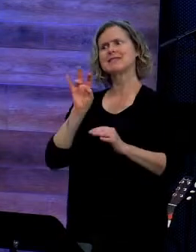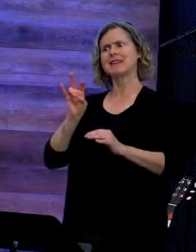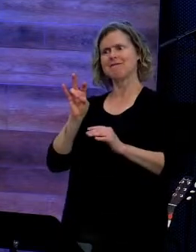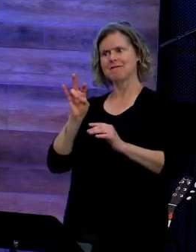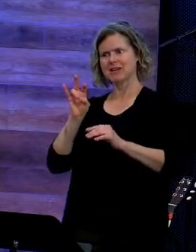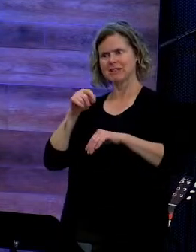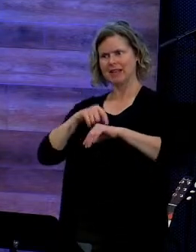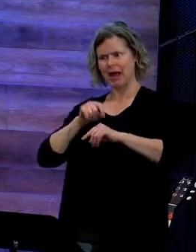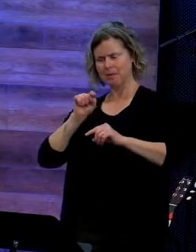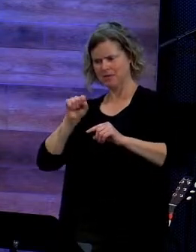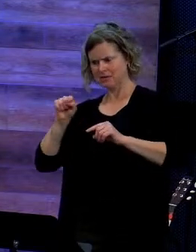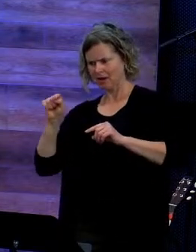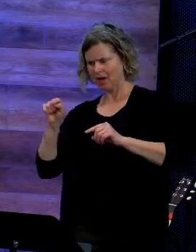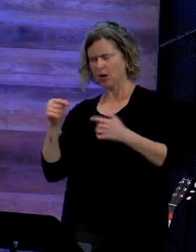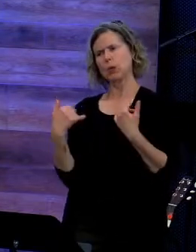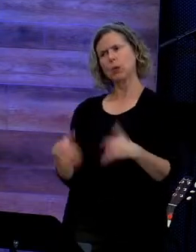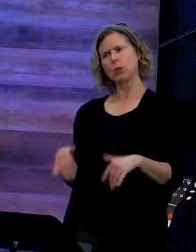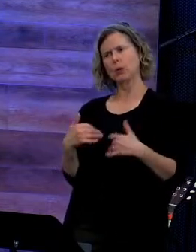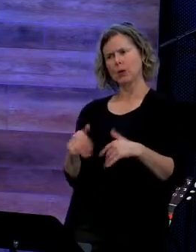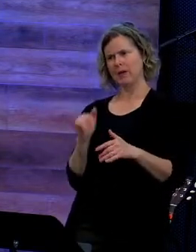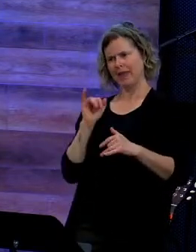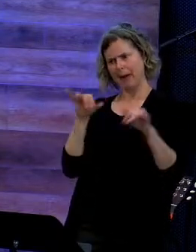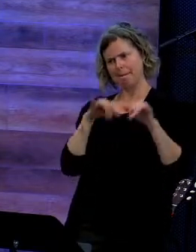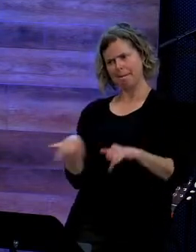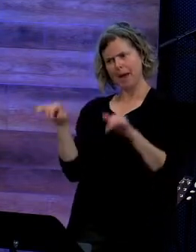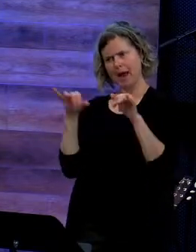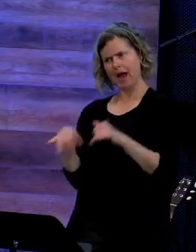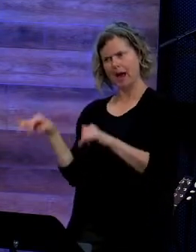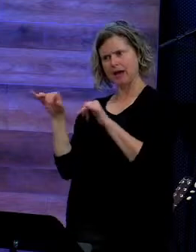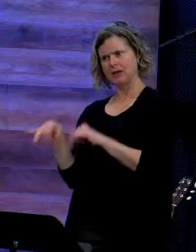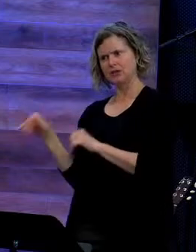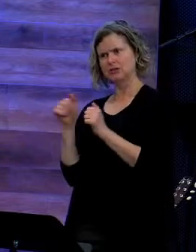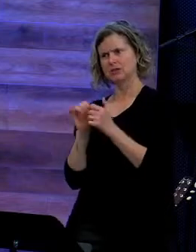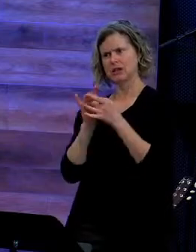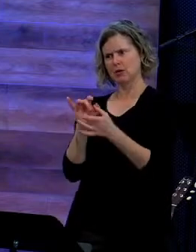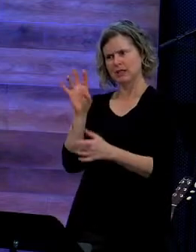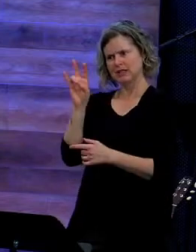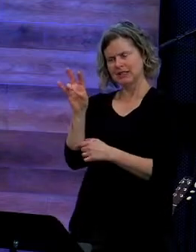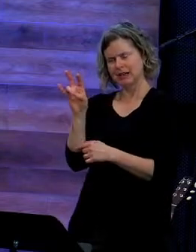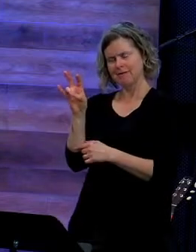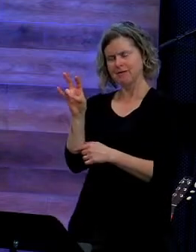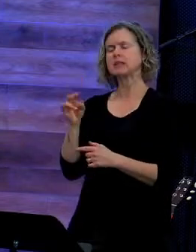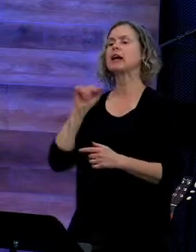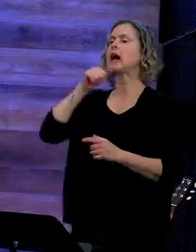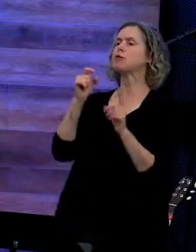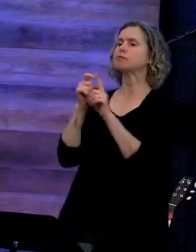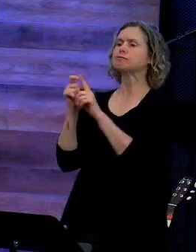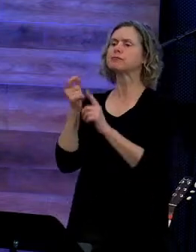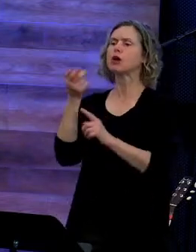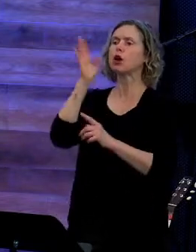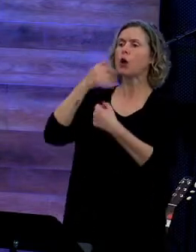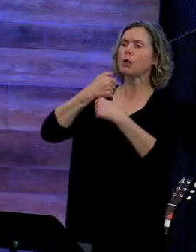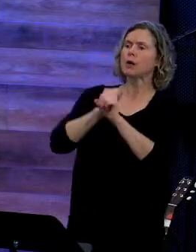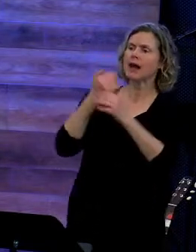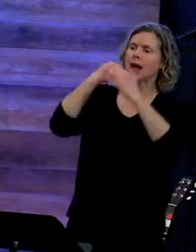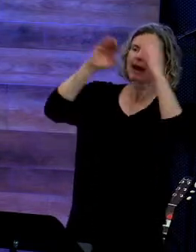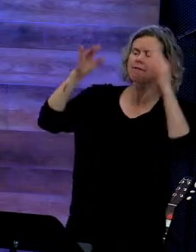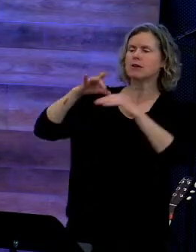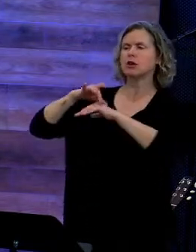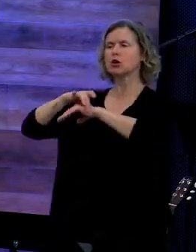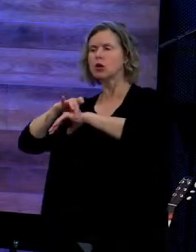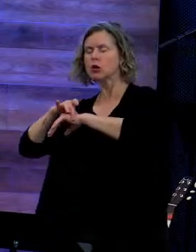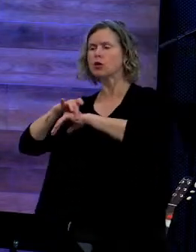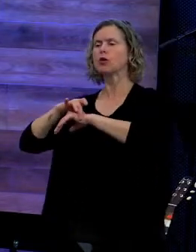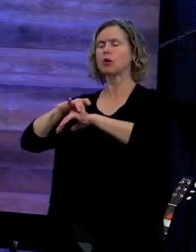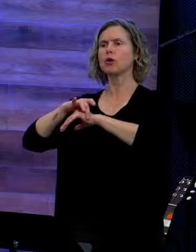key nouns in Genesis 1:1. So in the beginning, God created the heavens and the earth. God, heavens, and earth all appear in